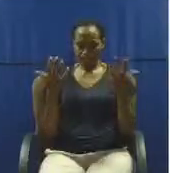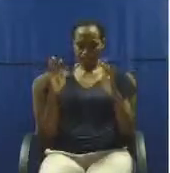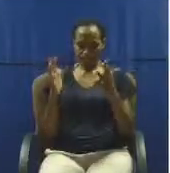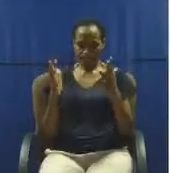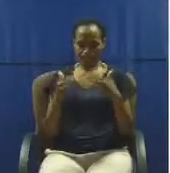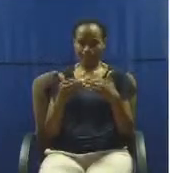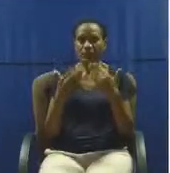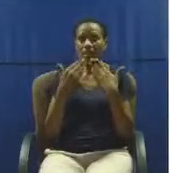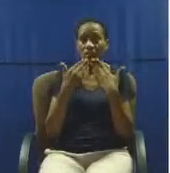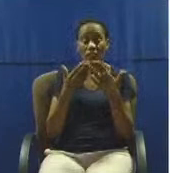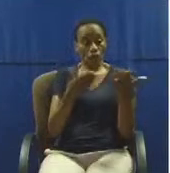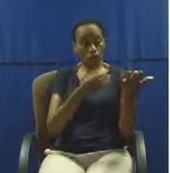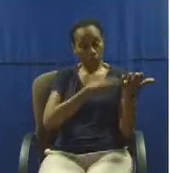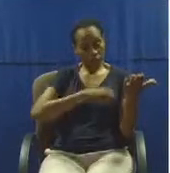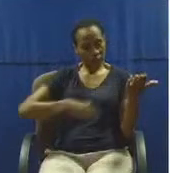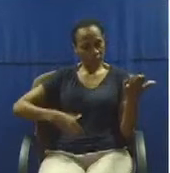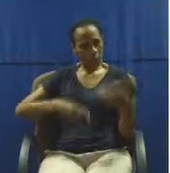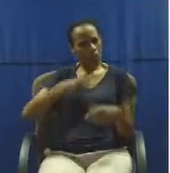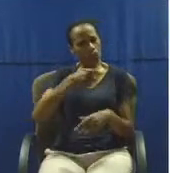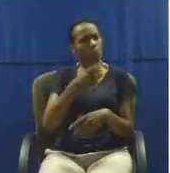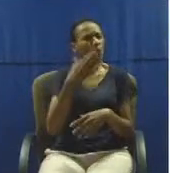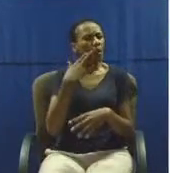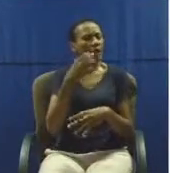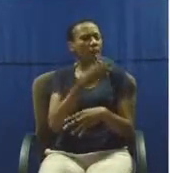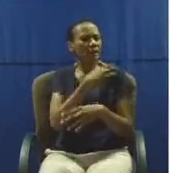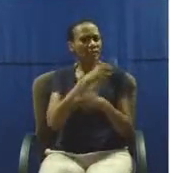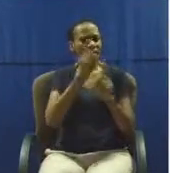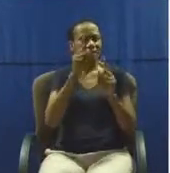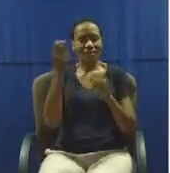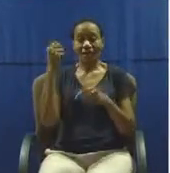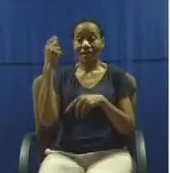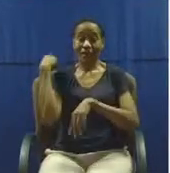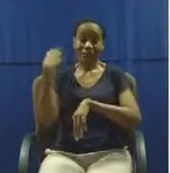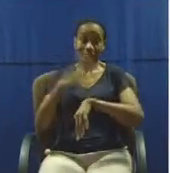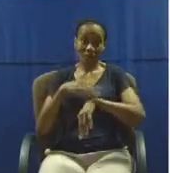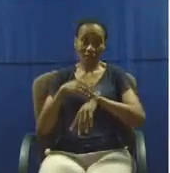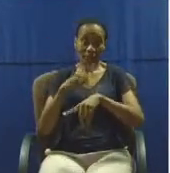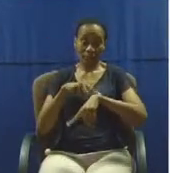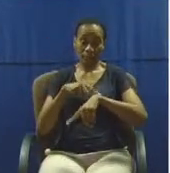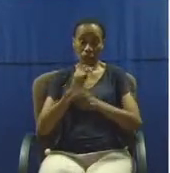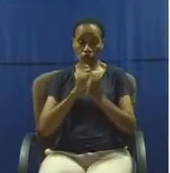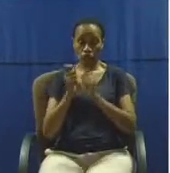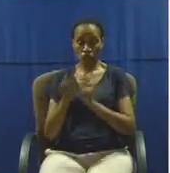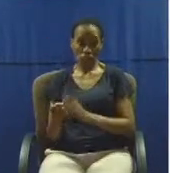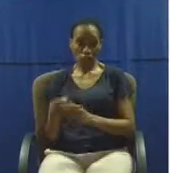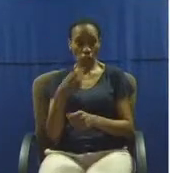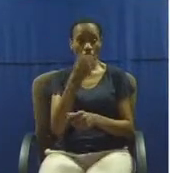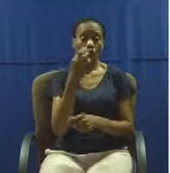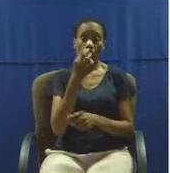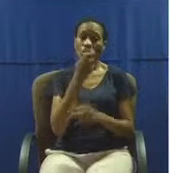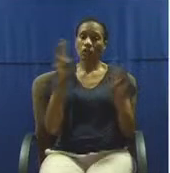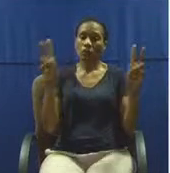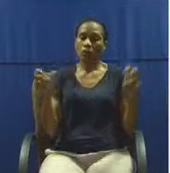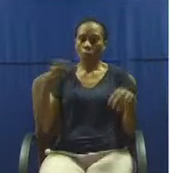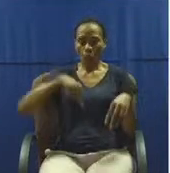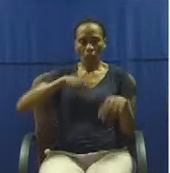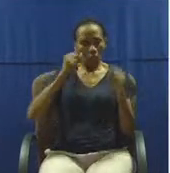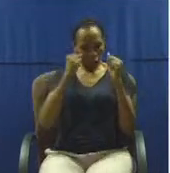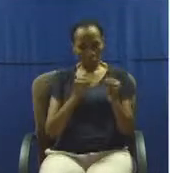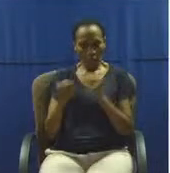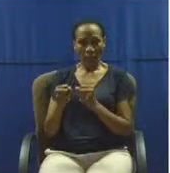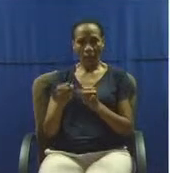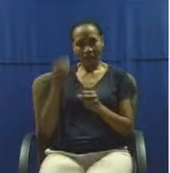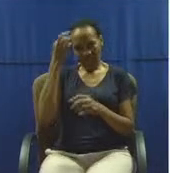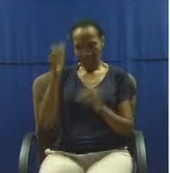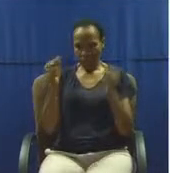Thank you, Mr. President. When you reshuffled your cabinet the last time, you said, and I quote, "We are determined to build a capable